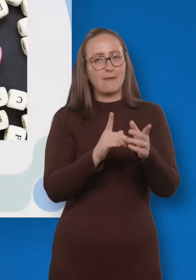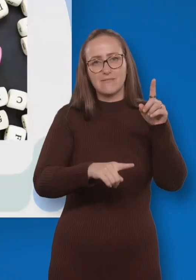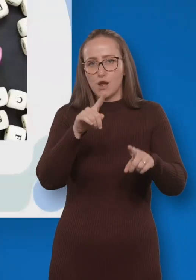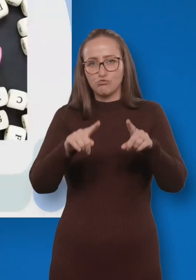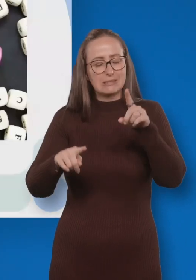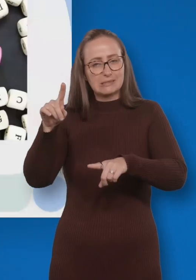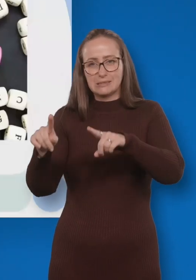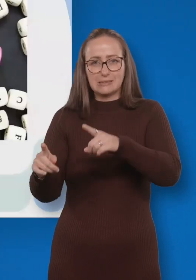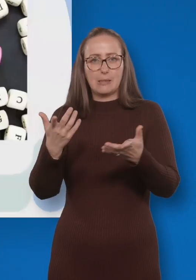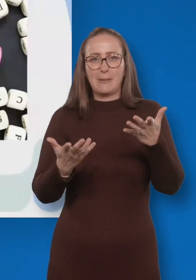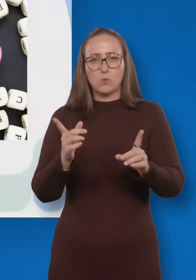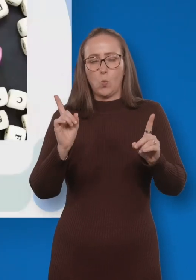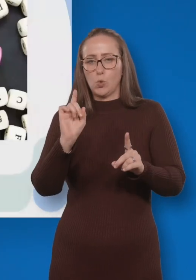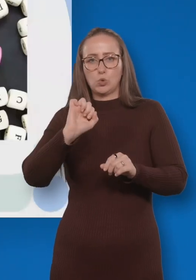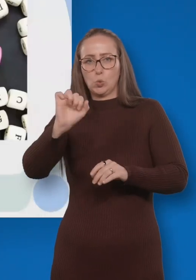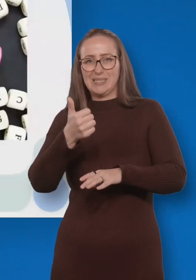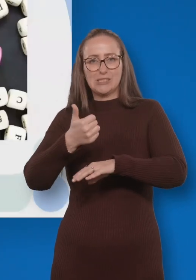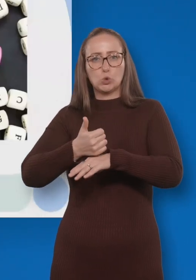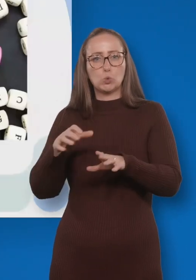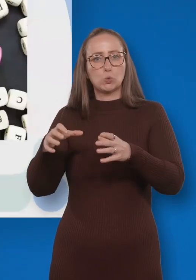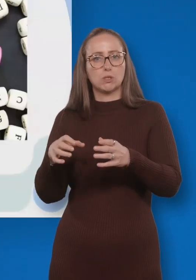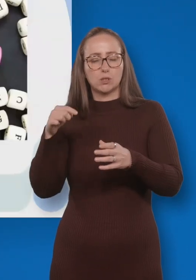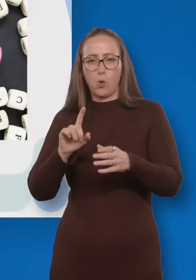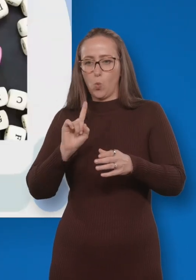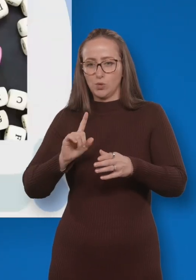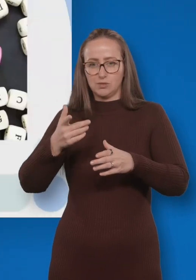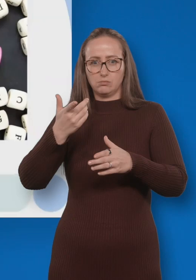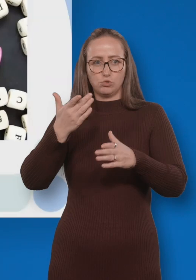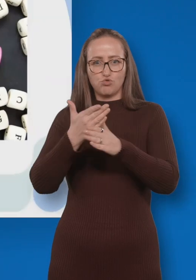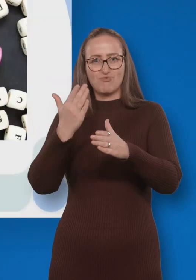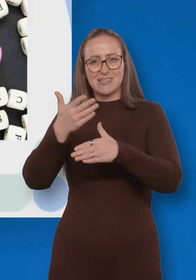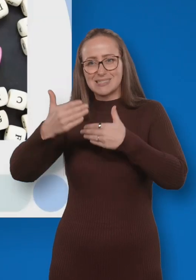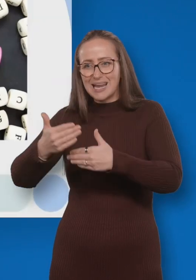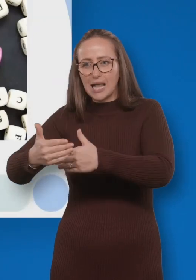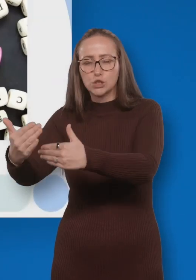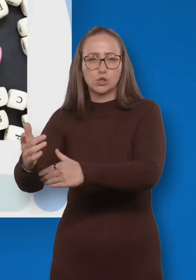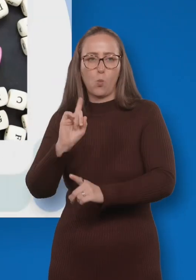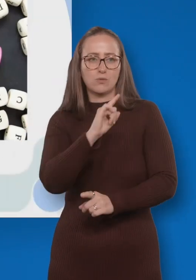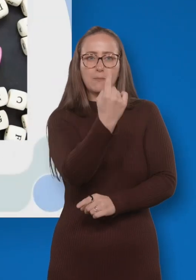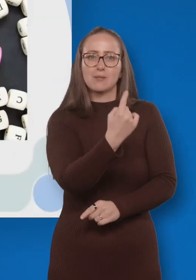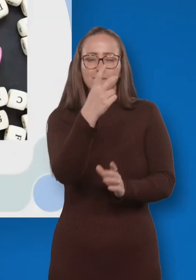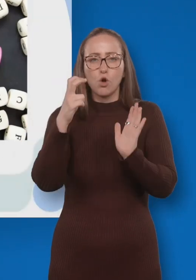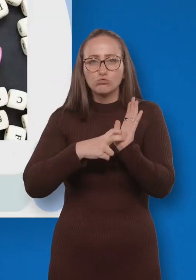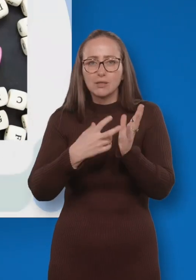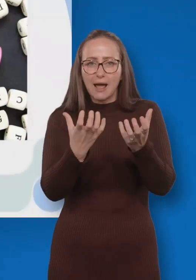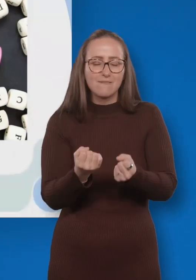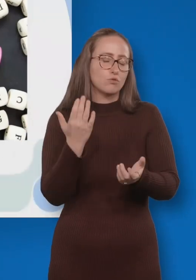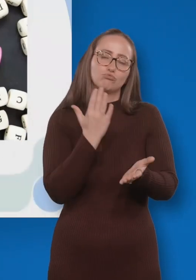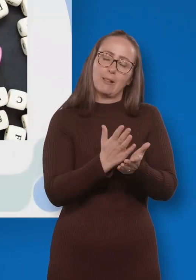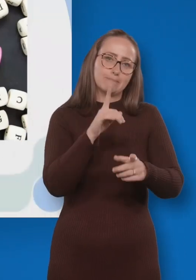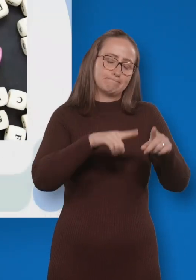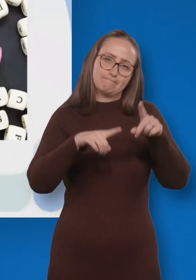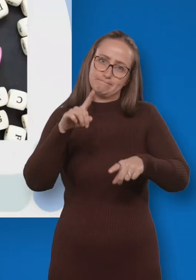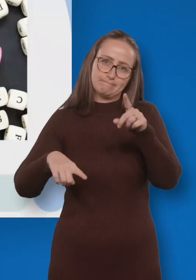varies depending on, again, what institution you're in and what career stage somebody's in and what kind of contract they might be on. So it really